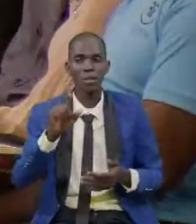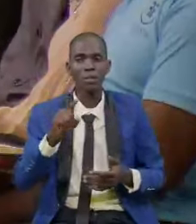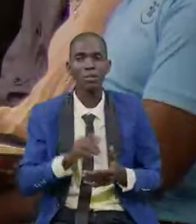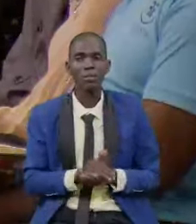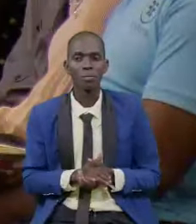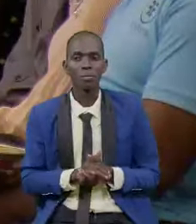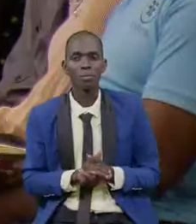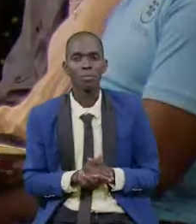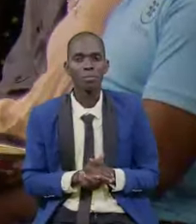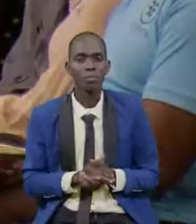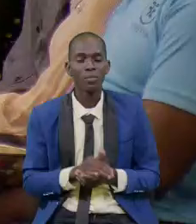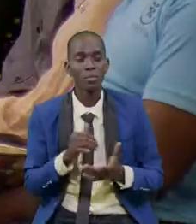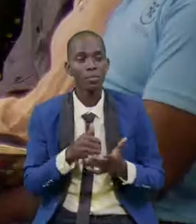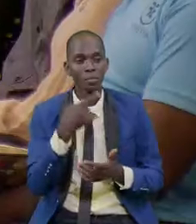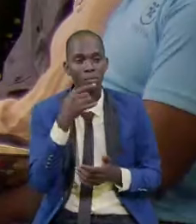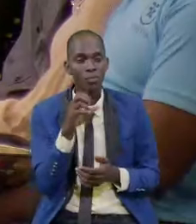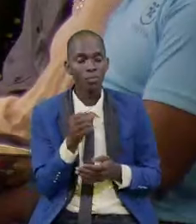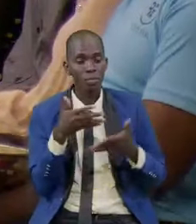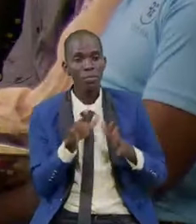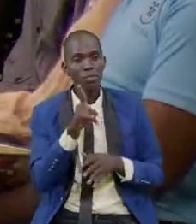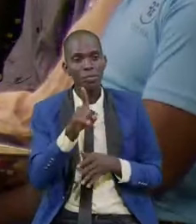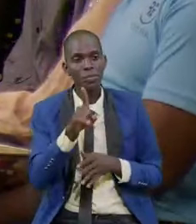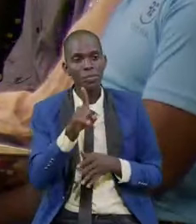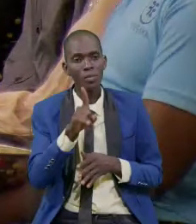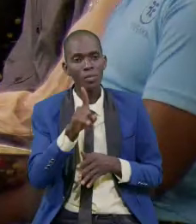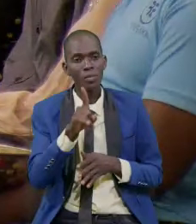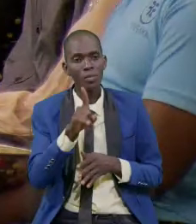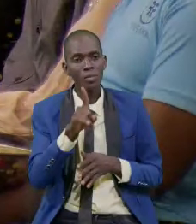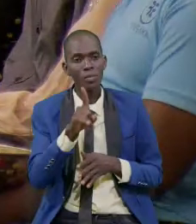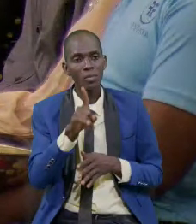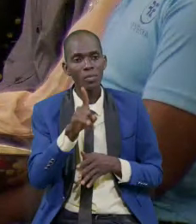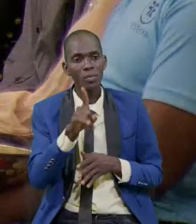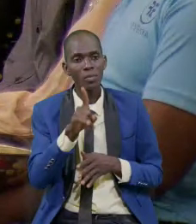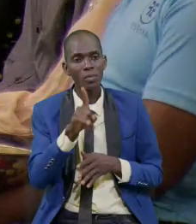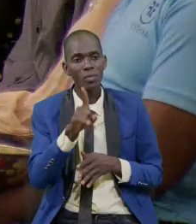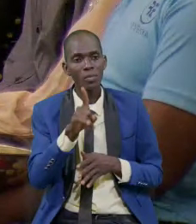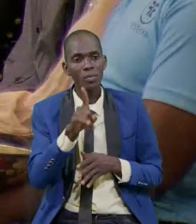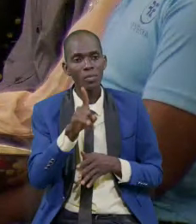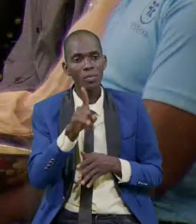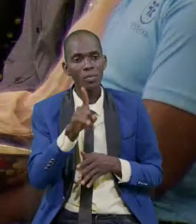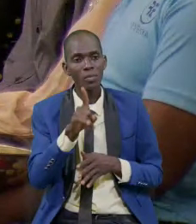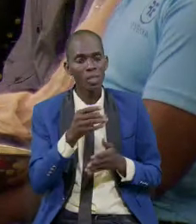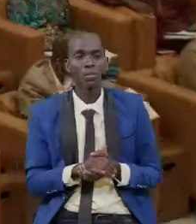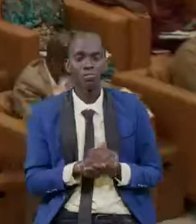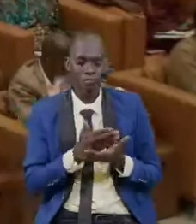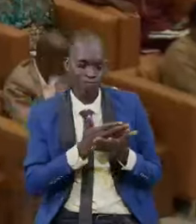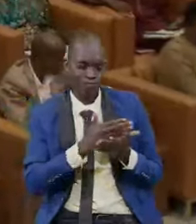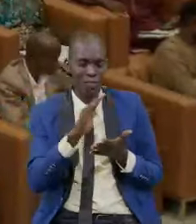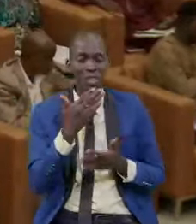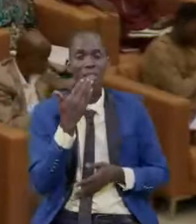11, it says, let him eschew evil, resist